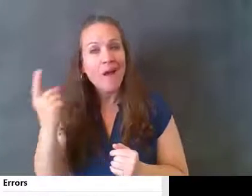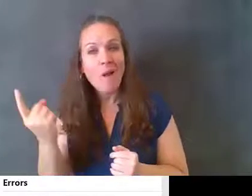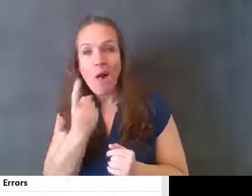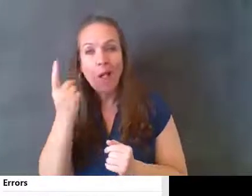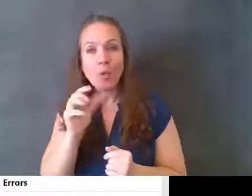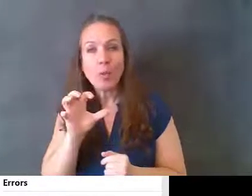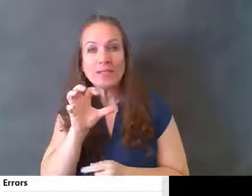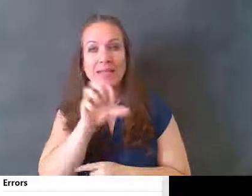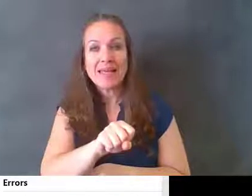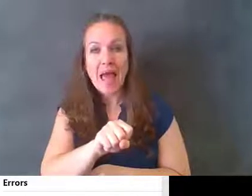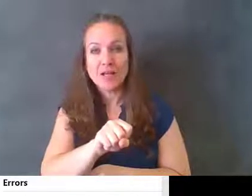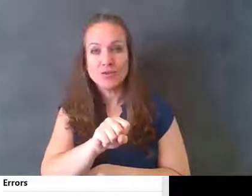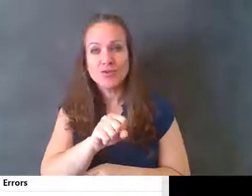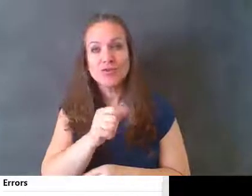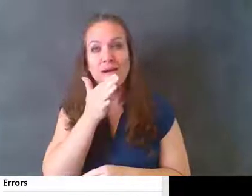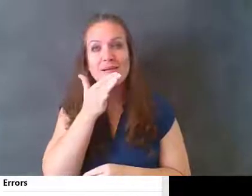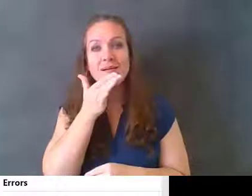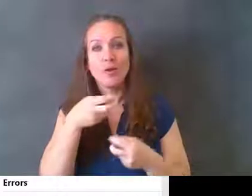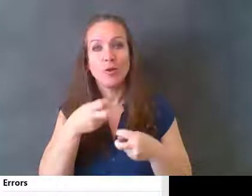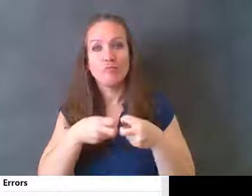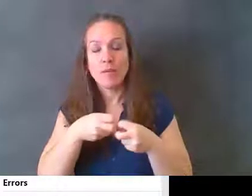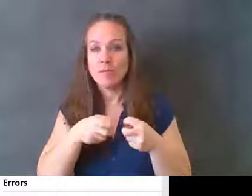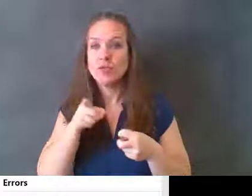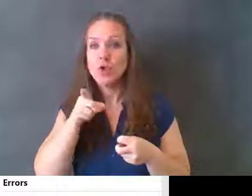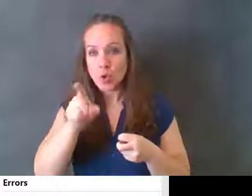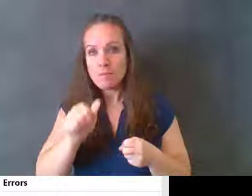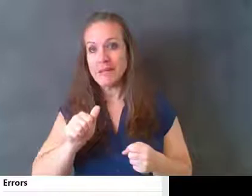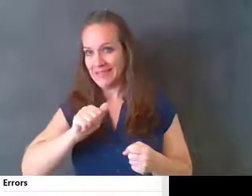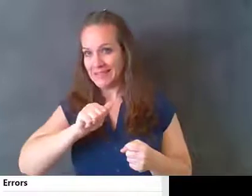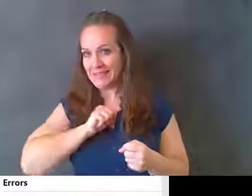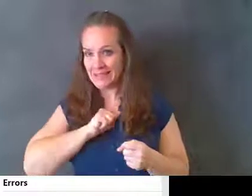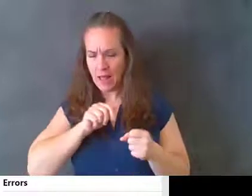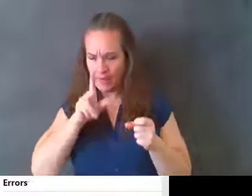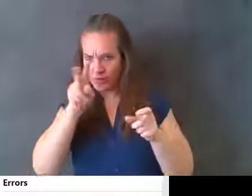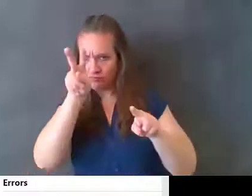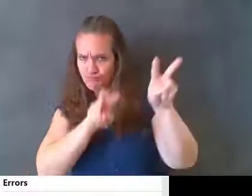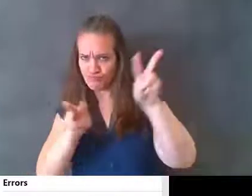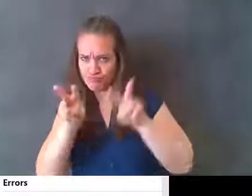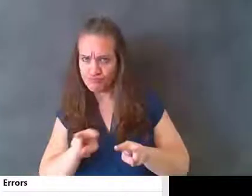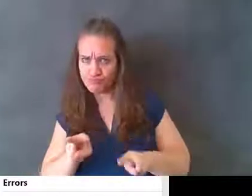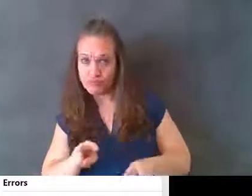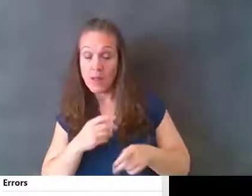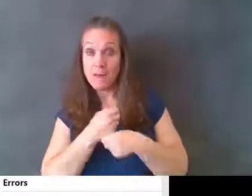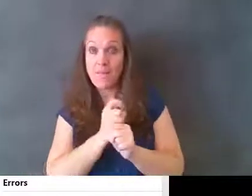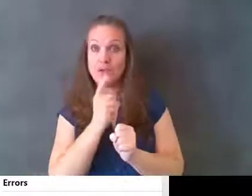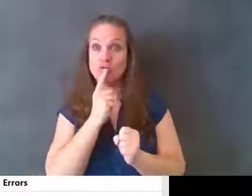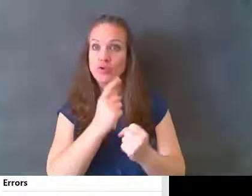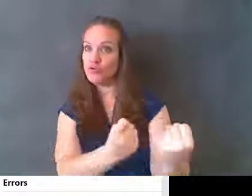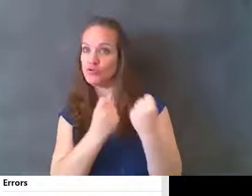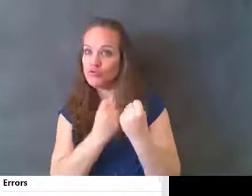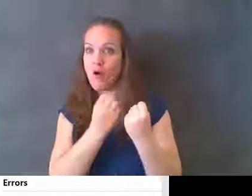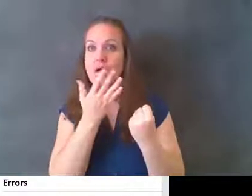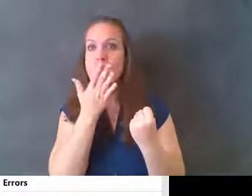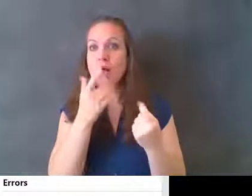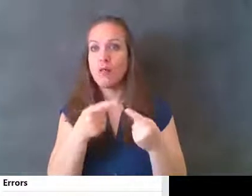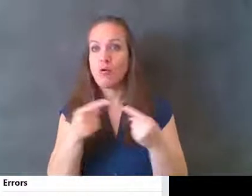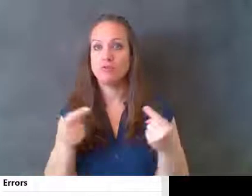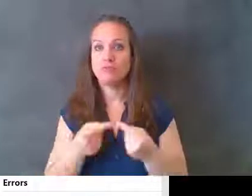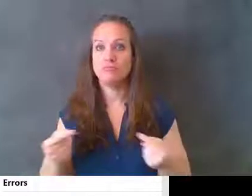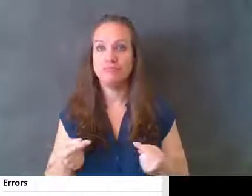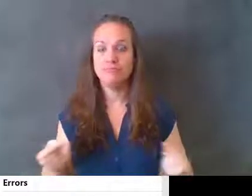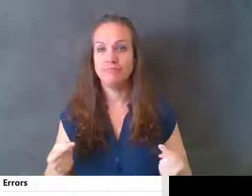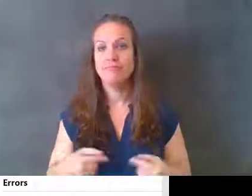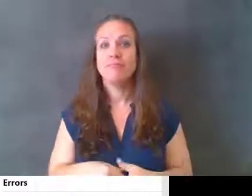really manually go through your document and see if there is a good color contrast. And there are a few tools you can